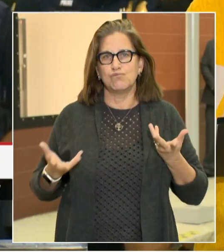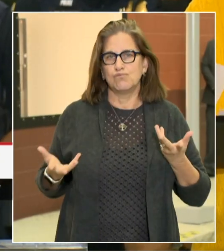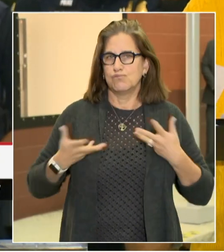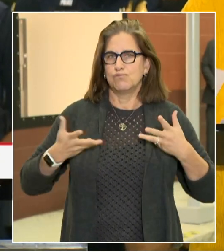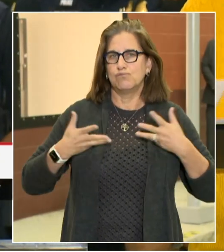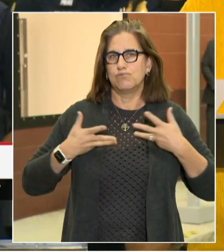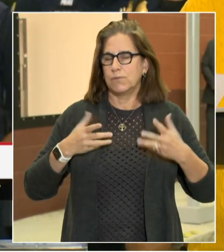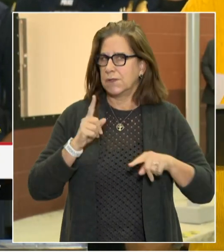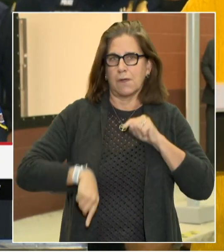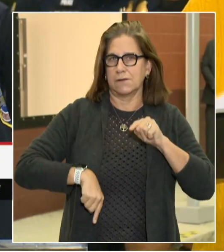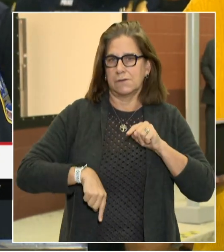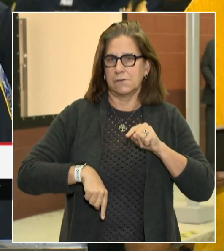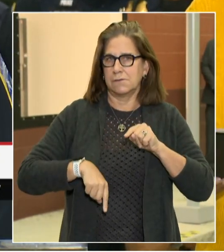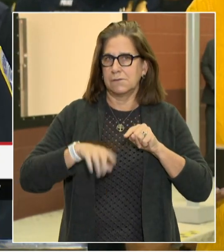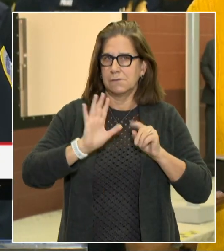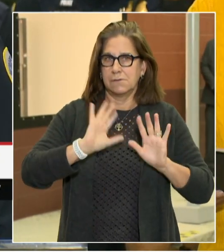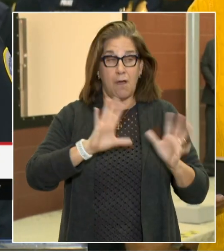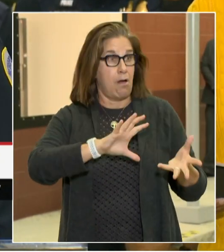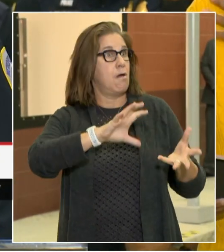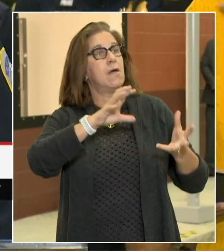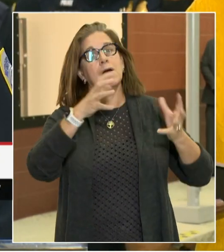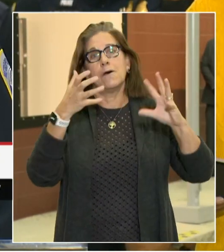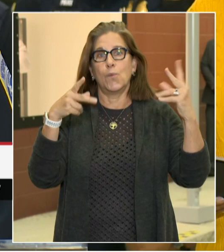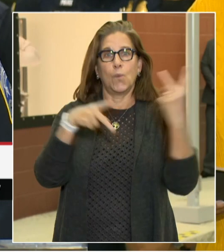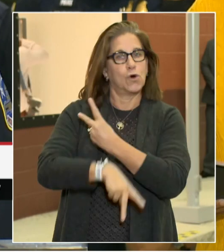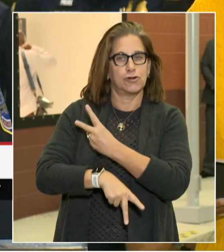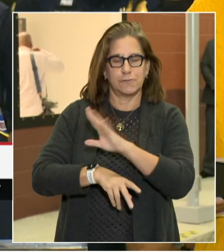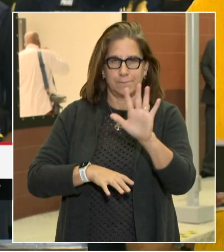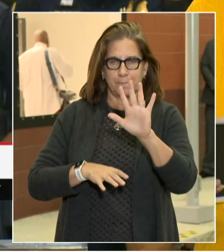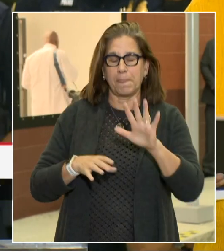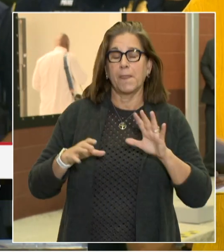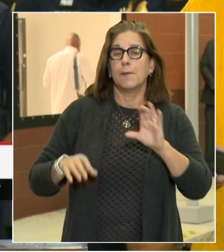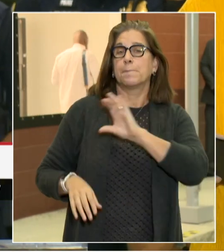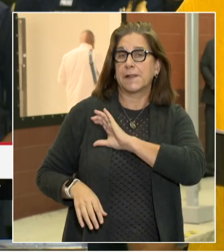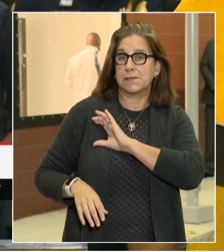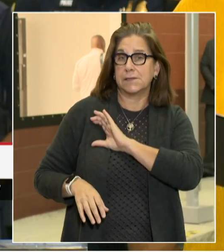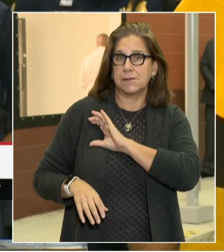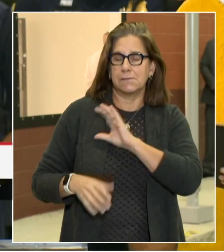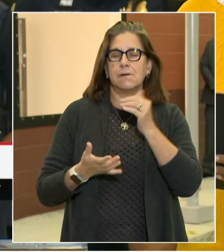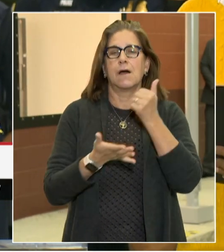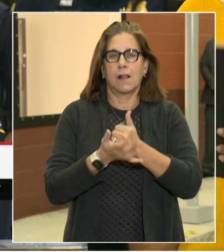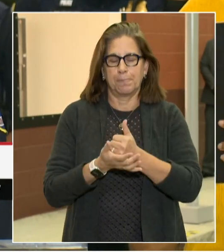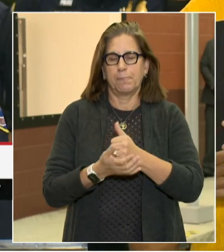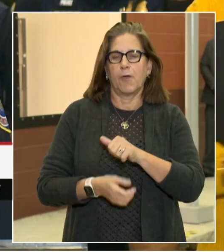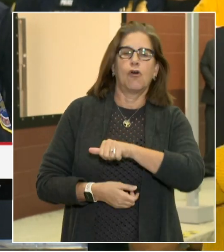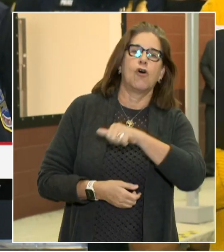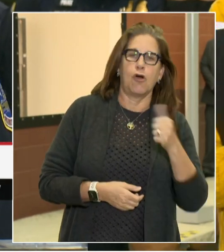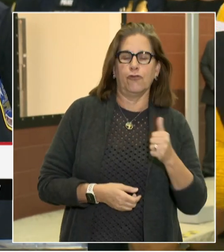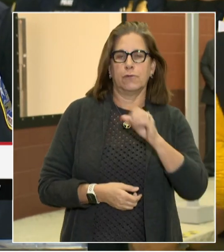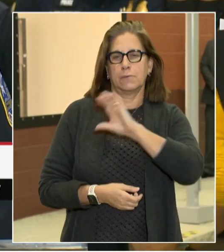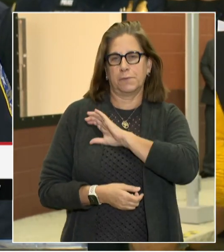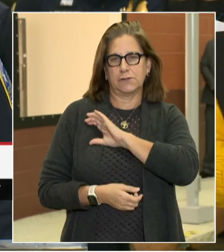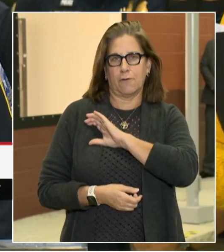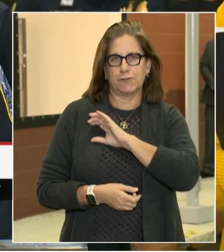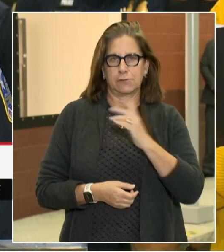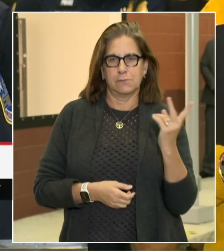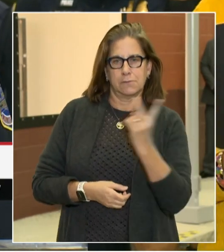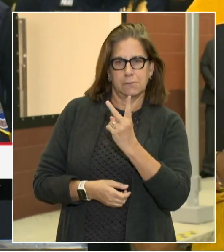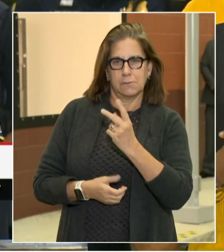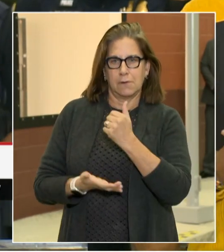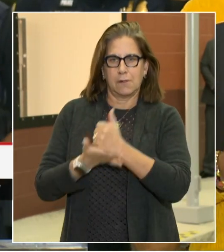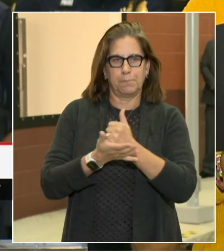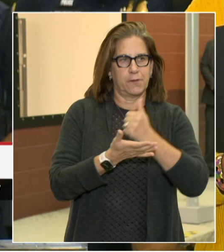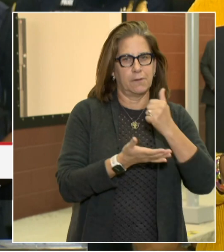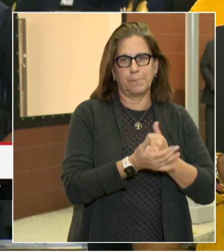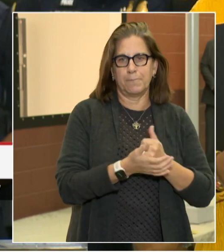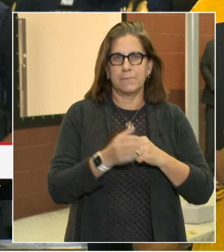occur. Oftentimes, officers also make mistakes that can harm the outcome of investigations. When